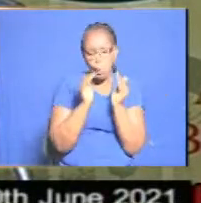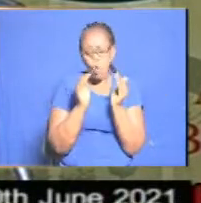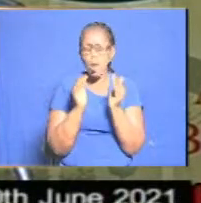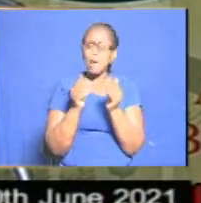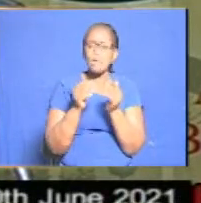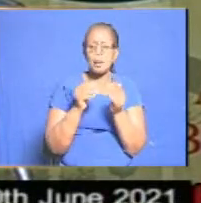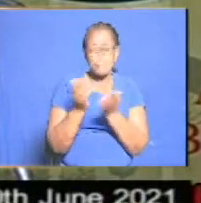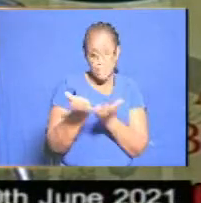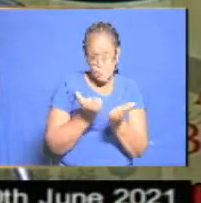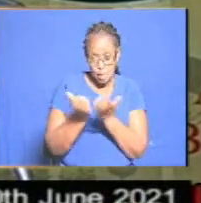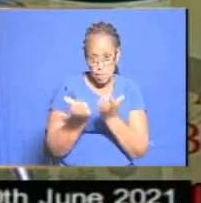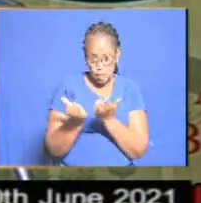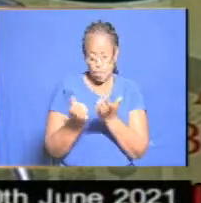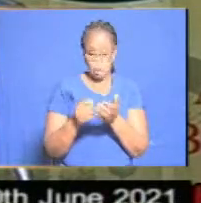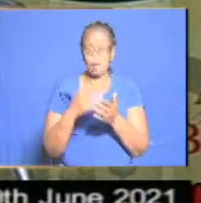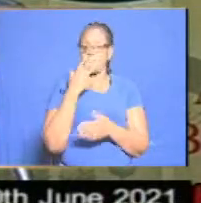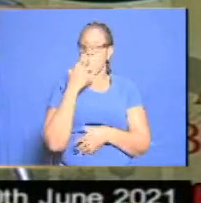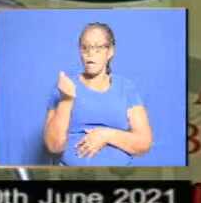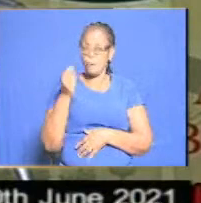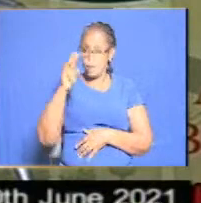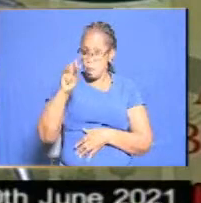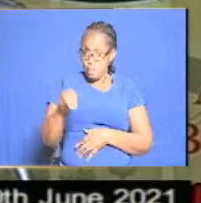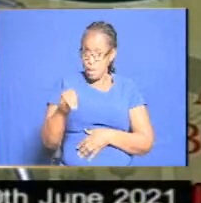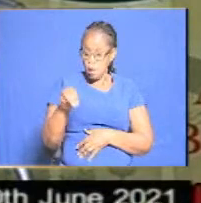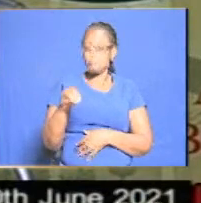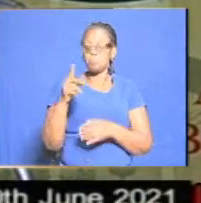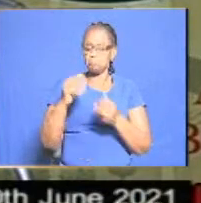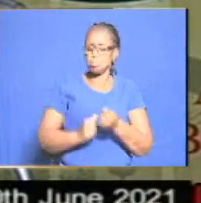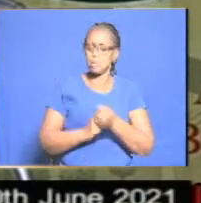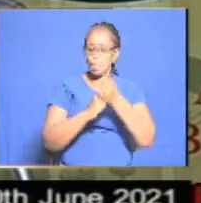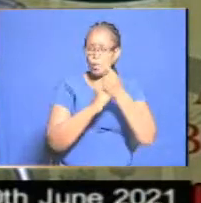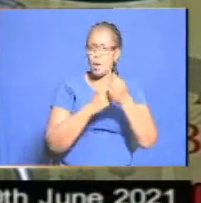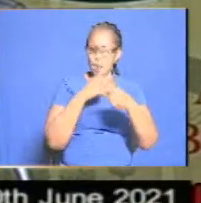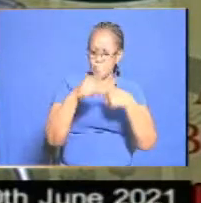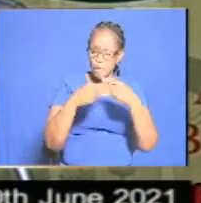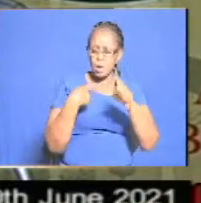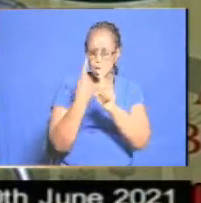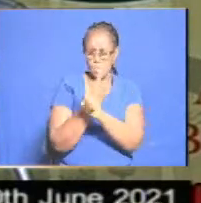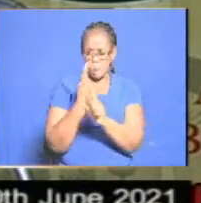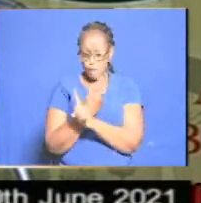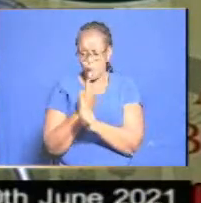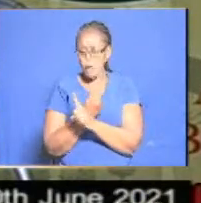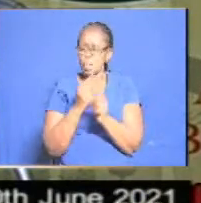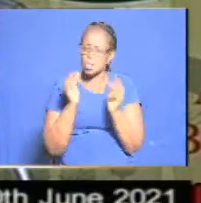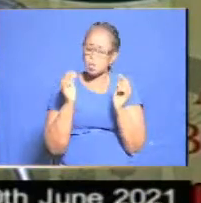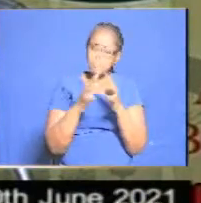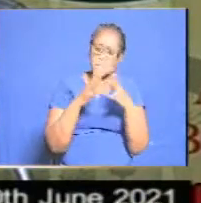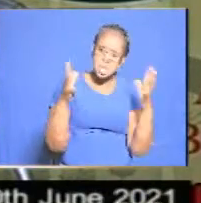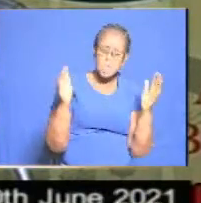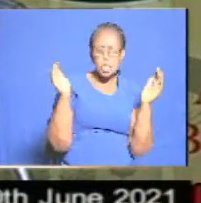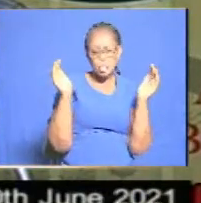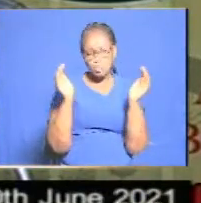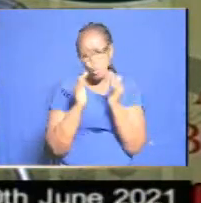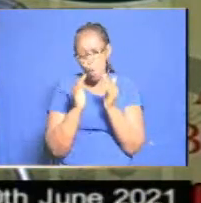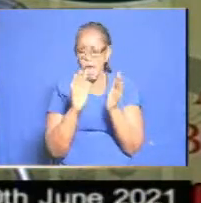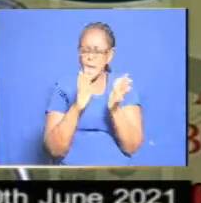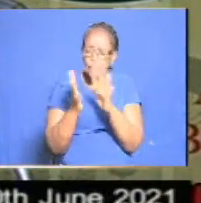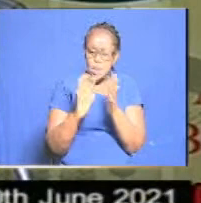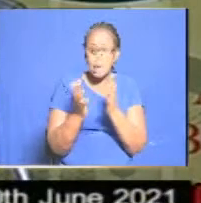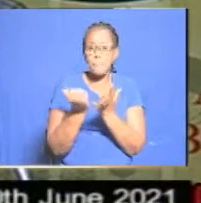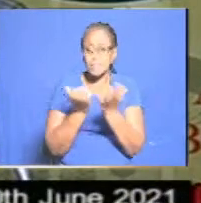sector. ₱500 million will support development of various micro, small, and medium enterprises in Kenya,